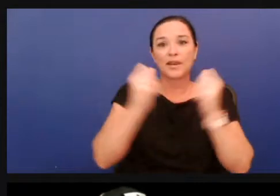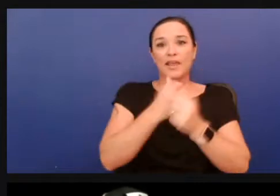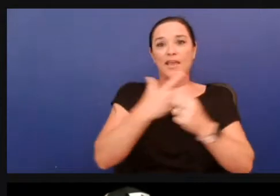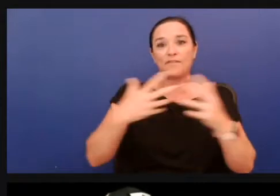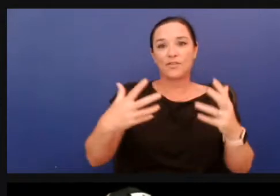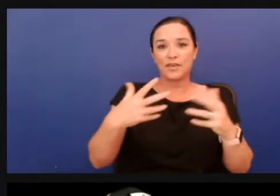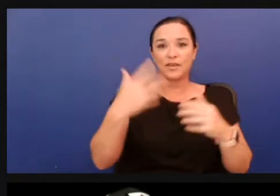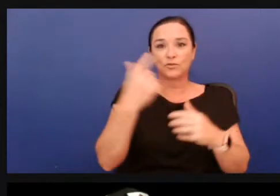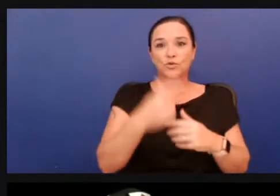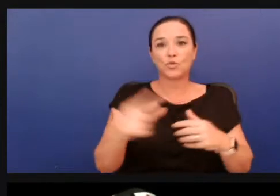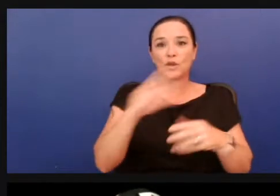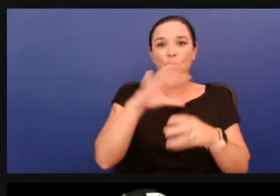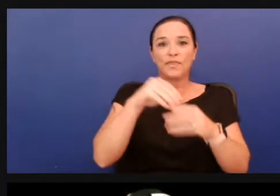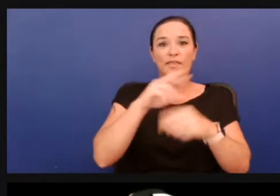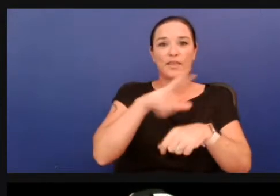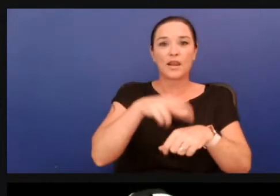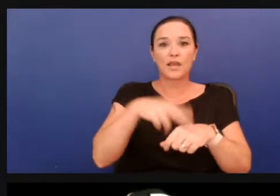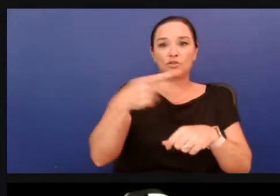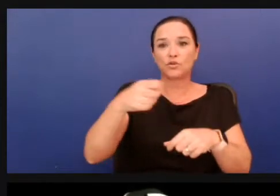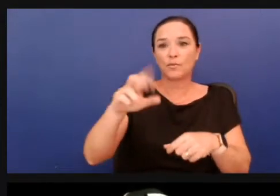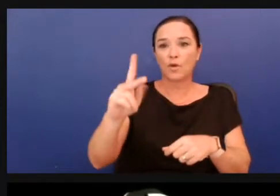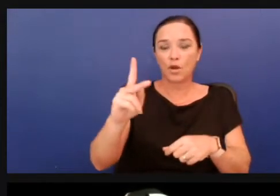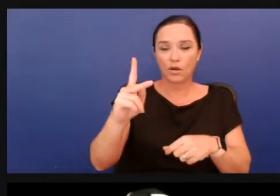national park all through here.